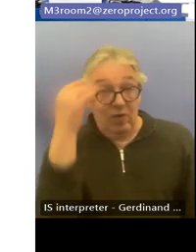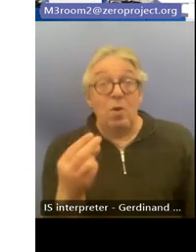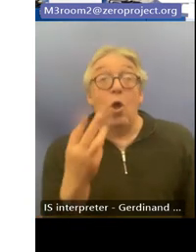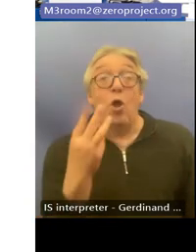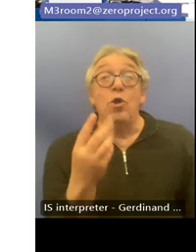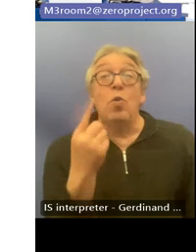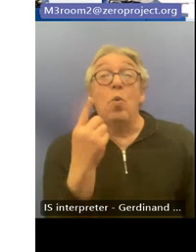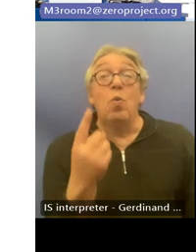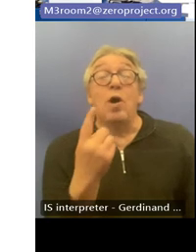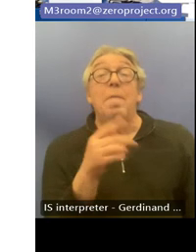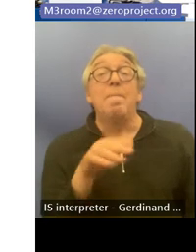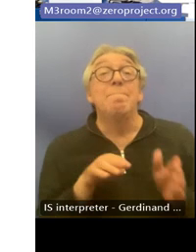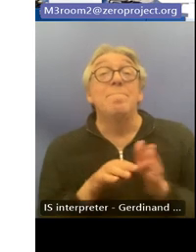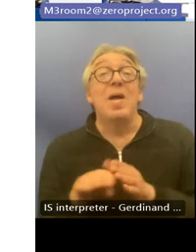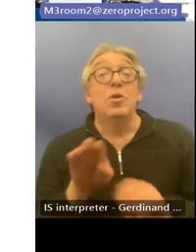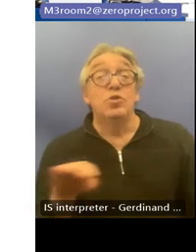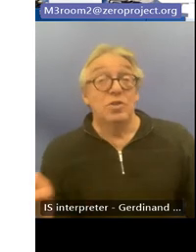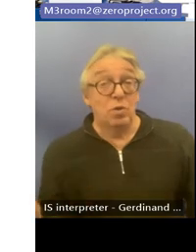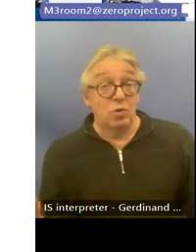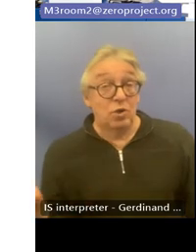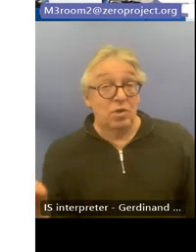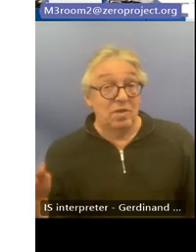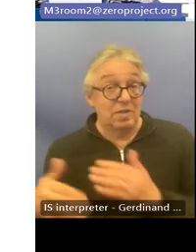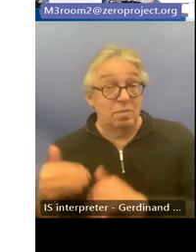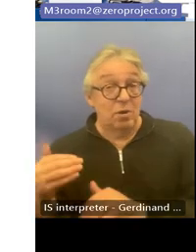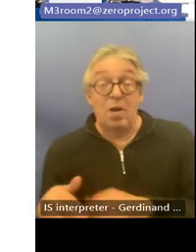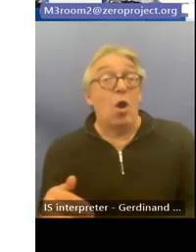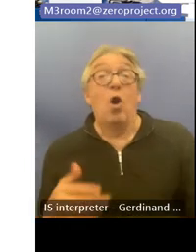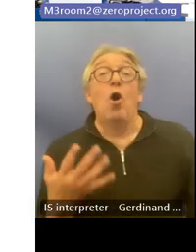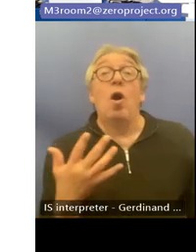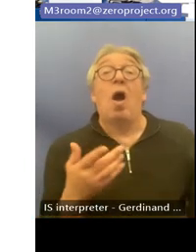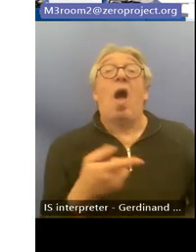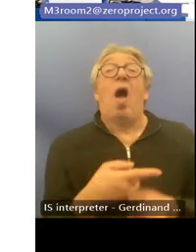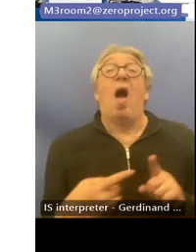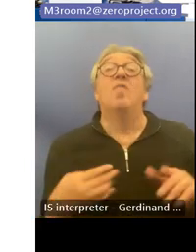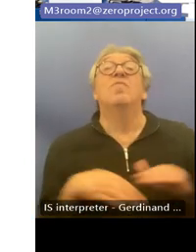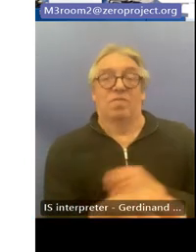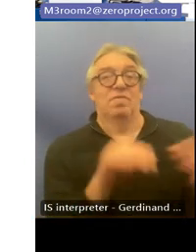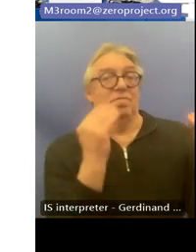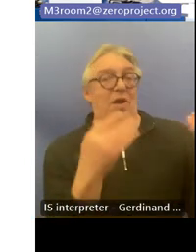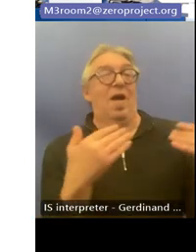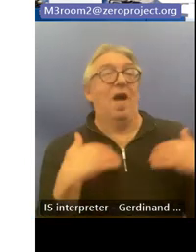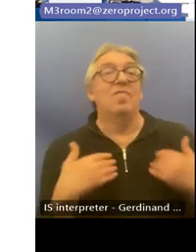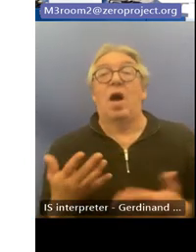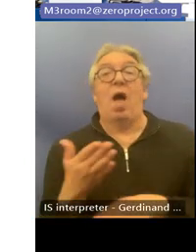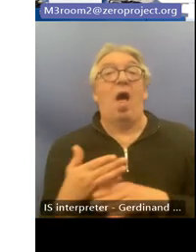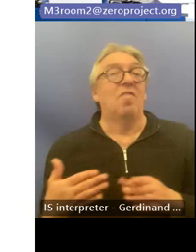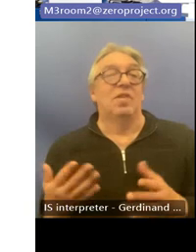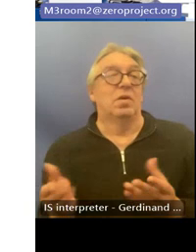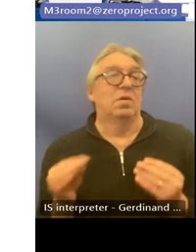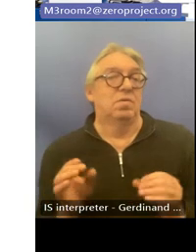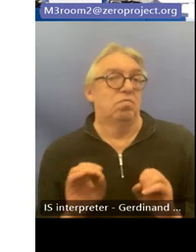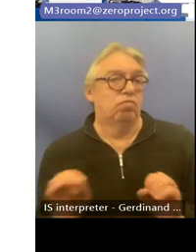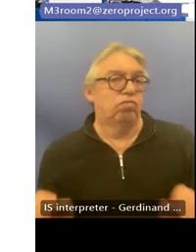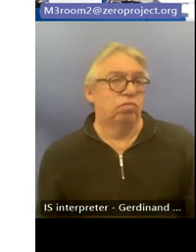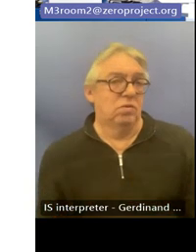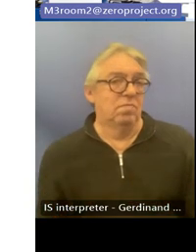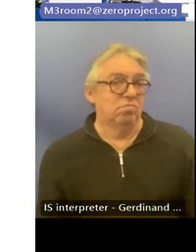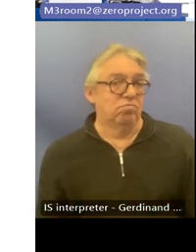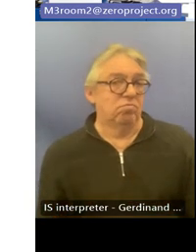education age. Only 50% are enrolled in the education. Actually, there is also a gap. There is a big number are enrolled